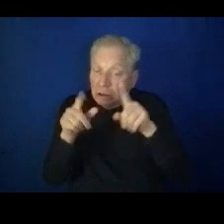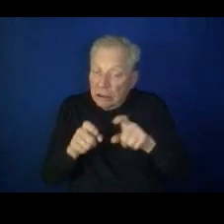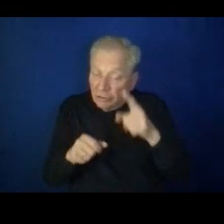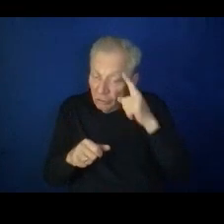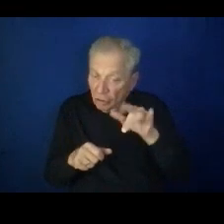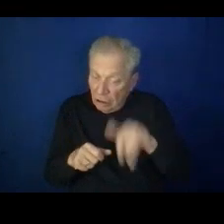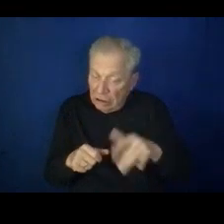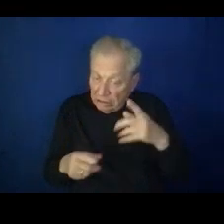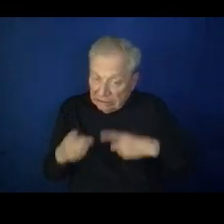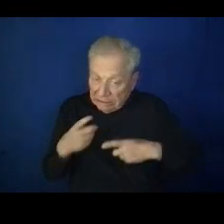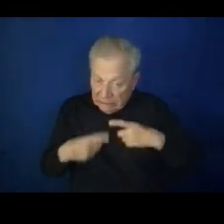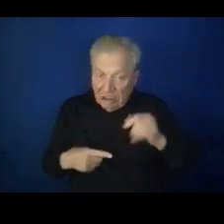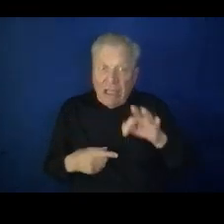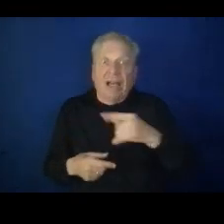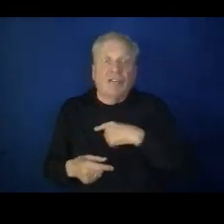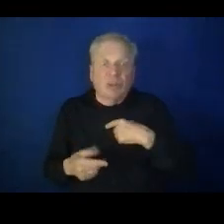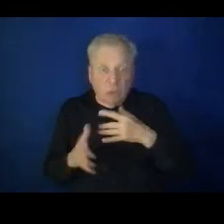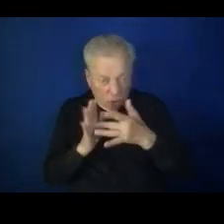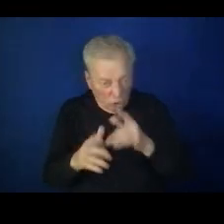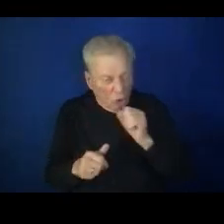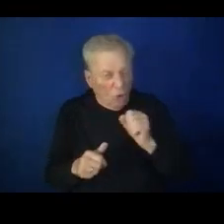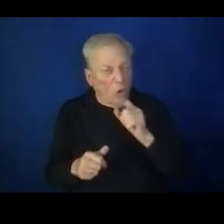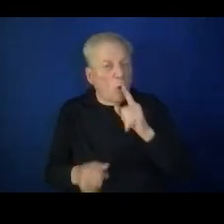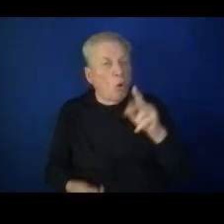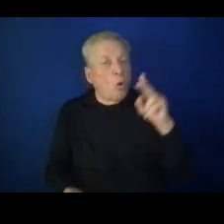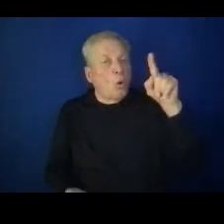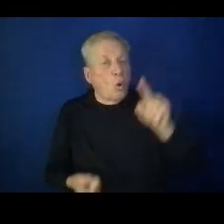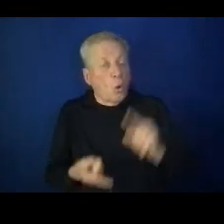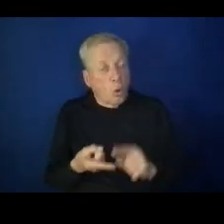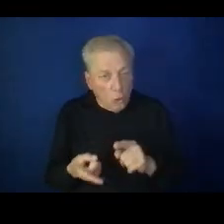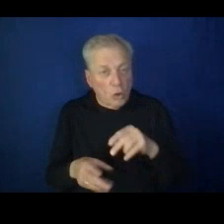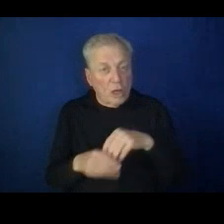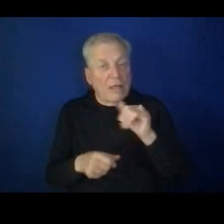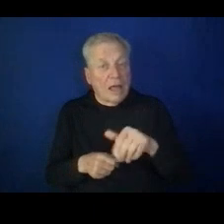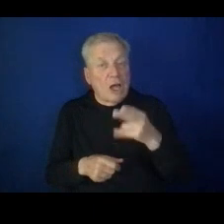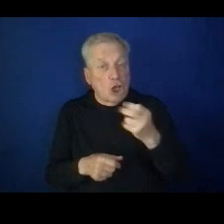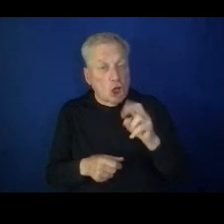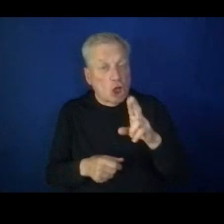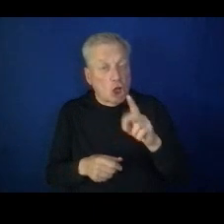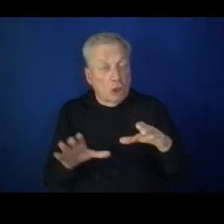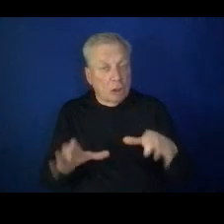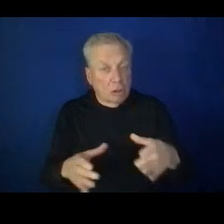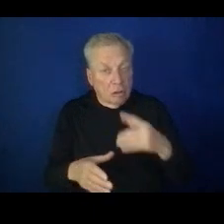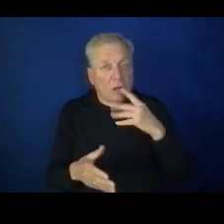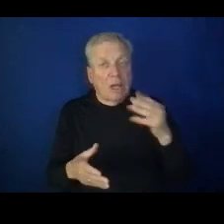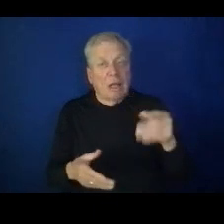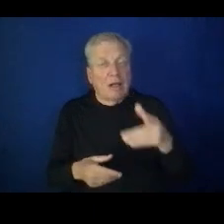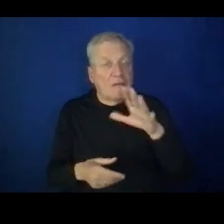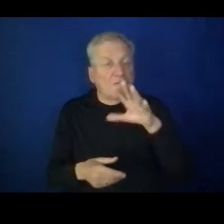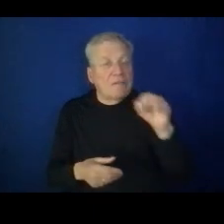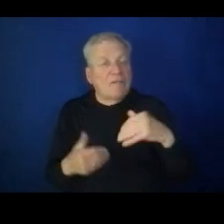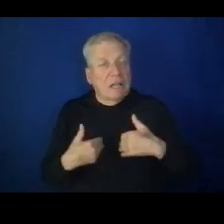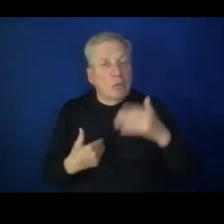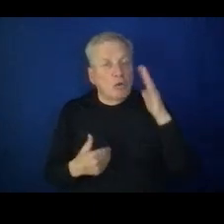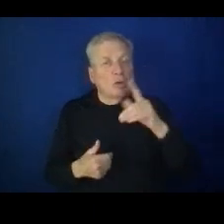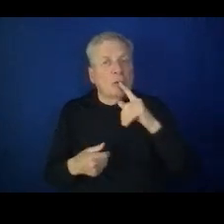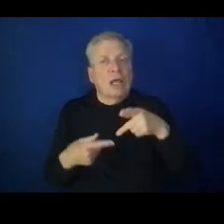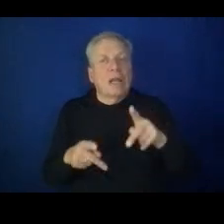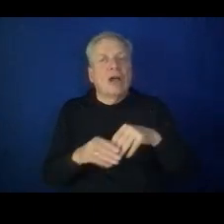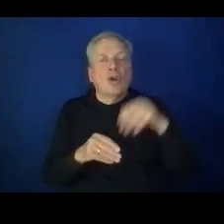if we showed substantial reduction in brucellosis prevalence in the herd, 50 animals would be allowed on Horse Butte in